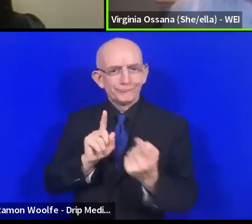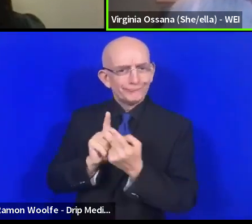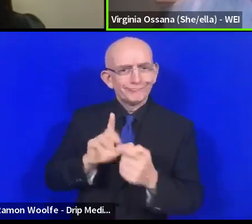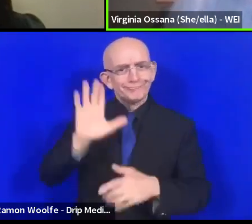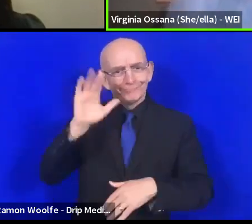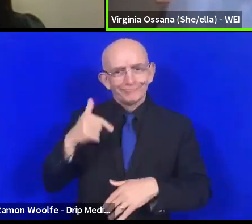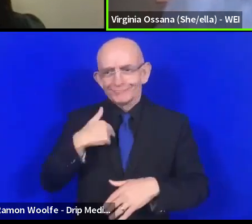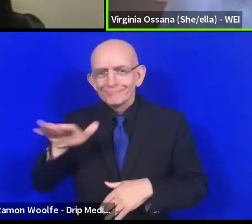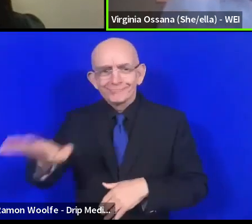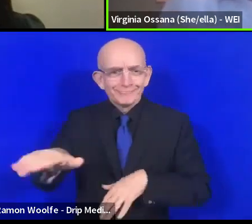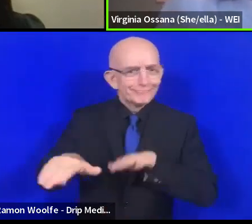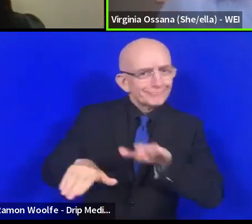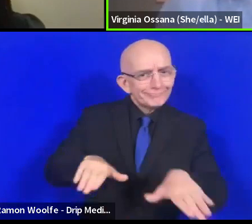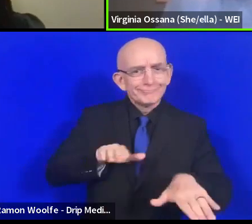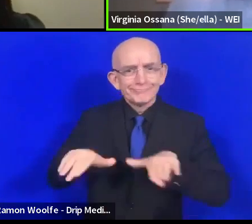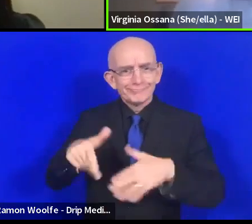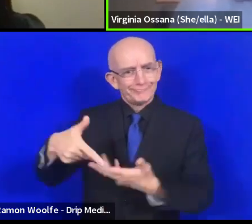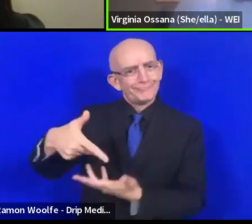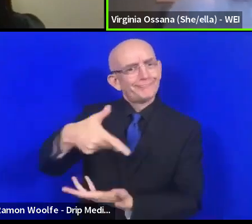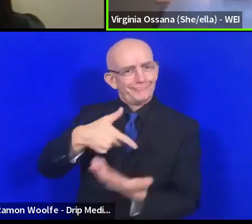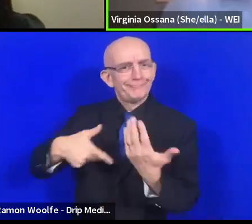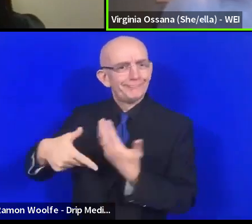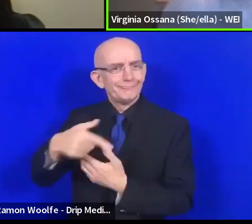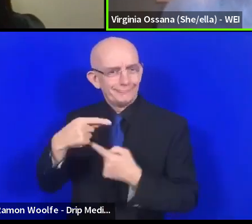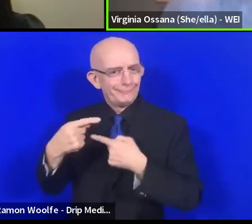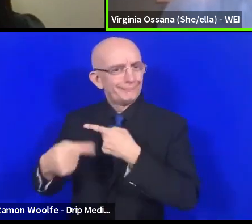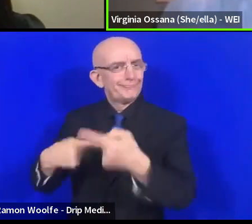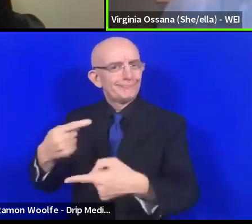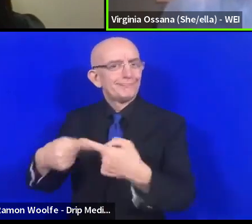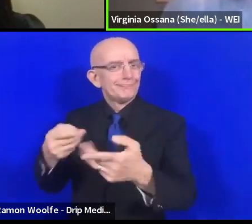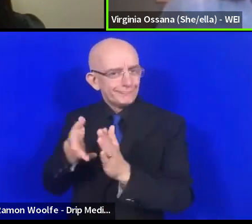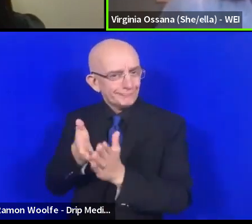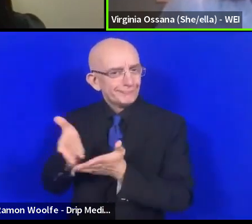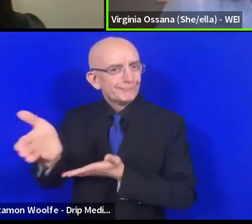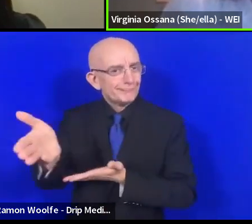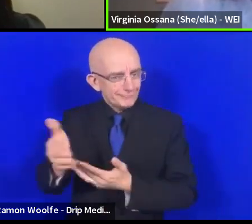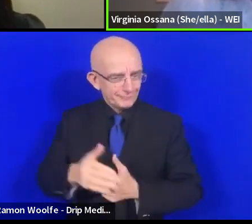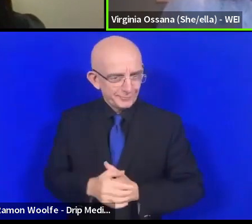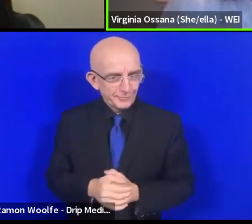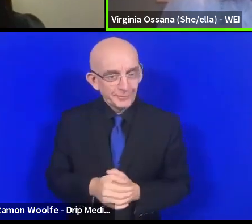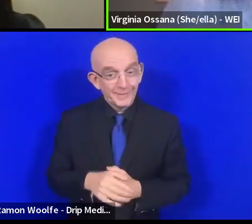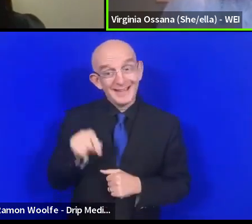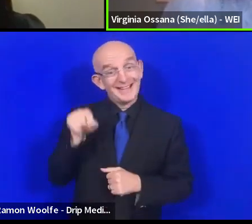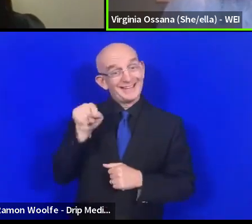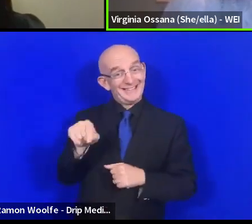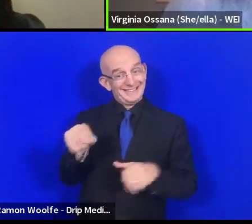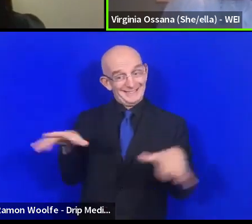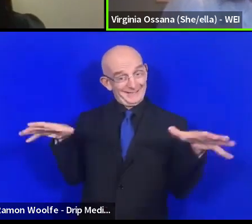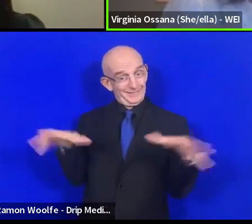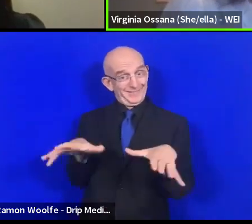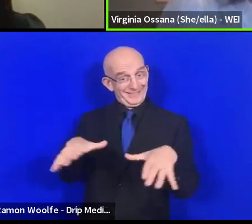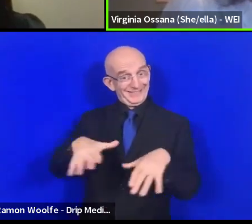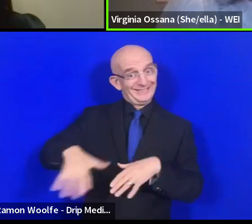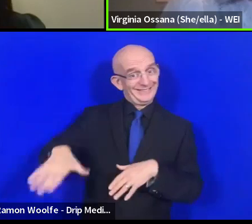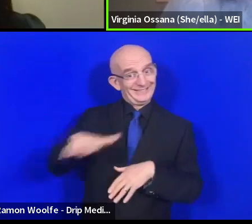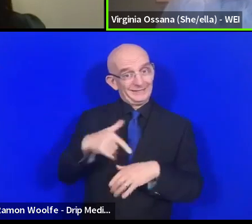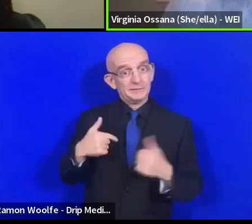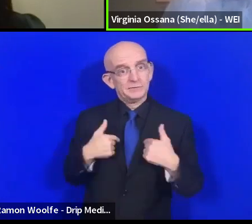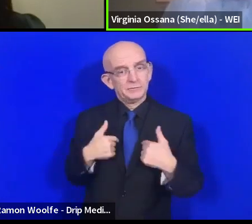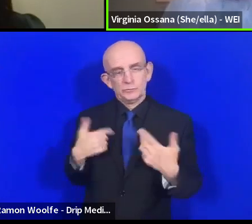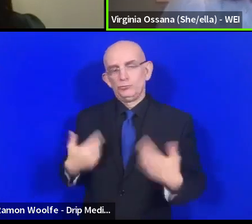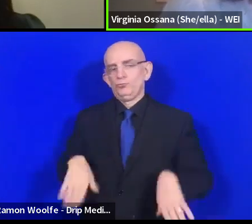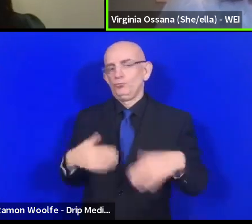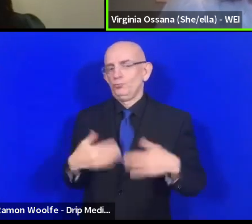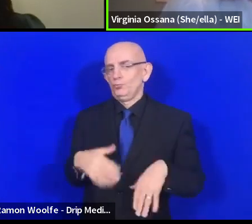continue the fight going forward. So I think that space was for me one of the ones that made me feel happier